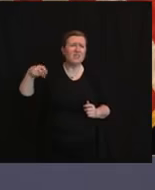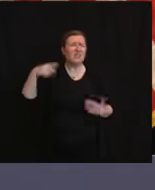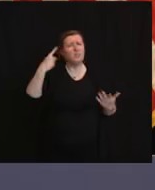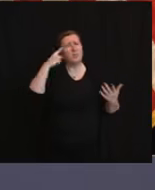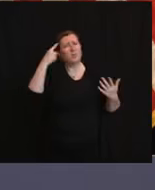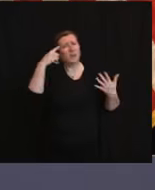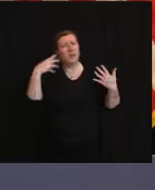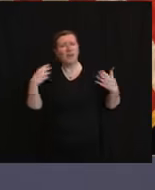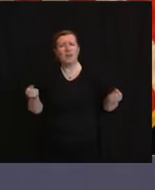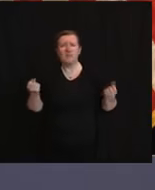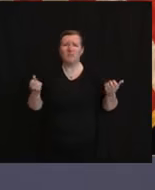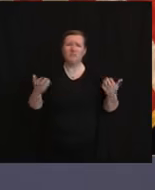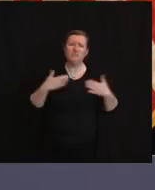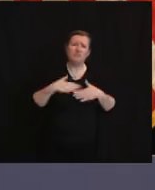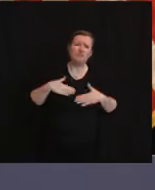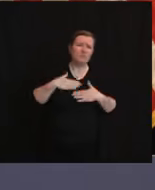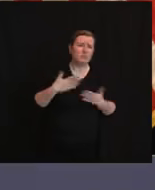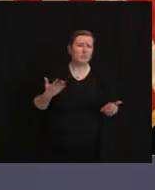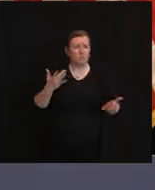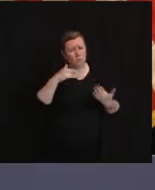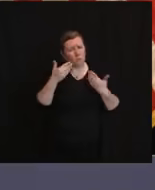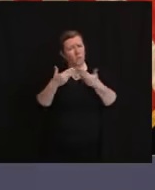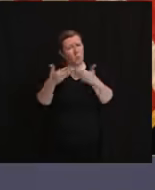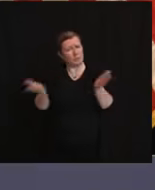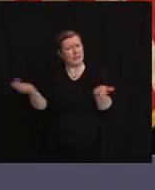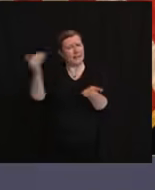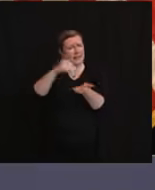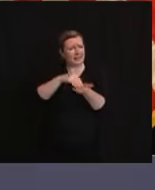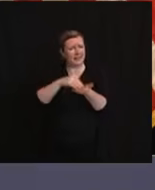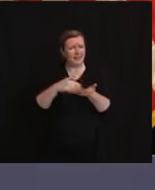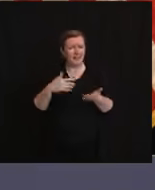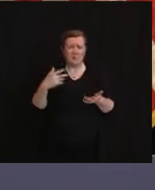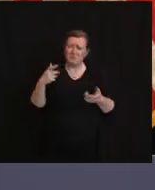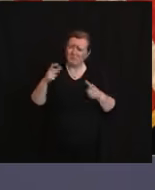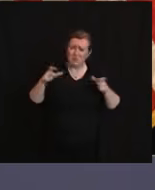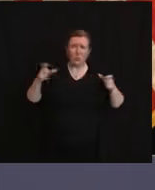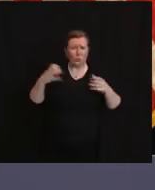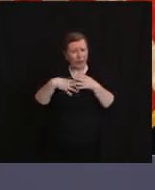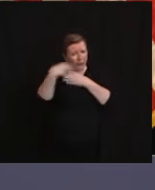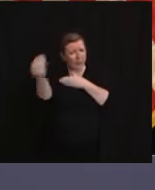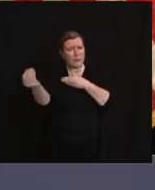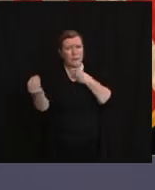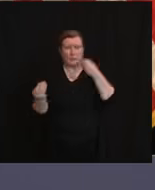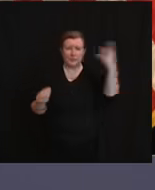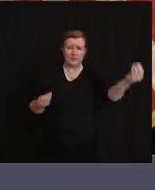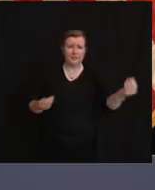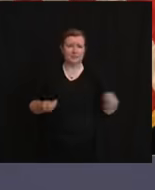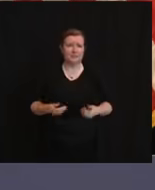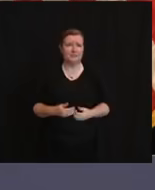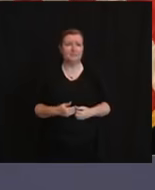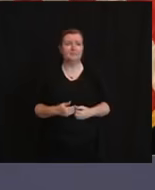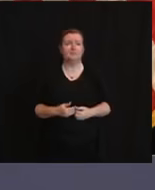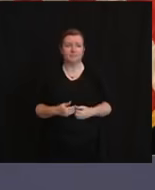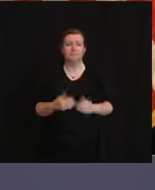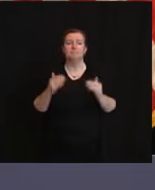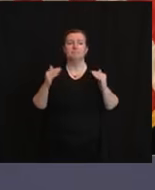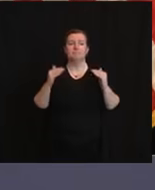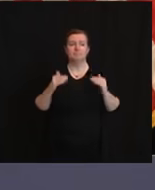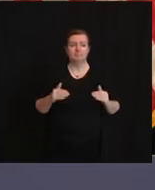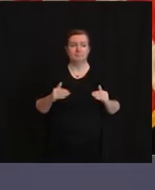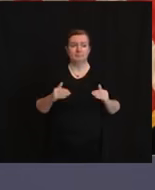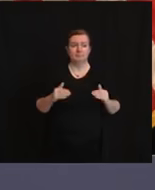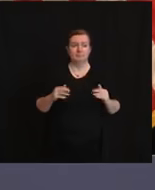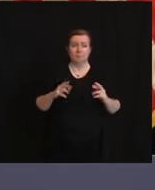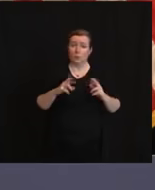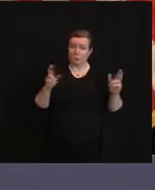outside. When the reopening starts, barbershops, nail salons, spas, tattoo parlors, I know you and the